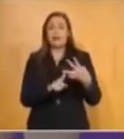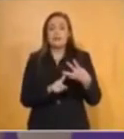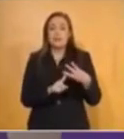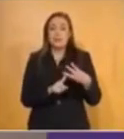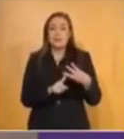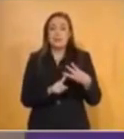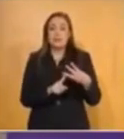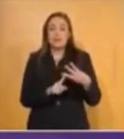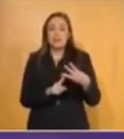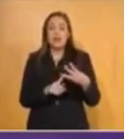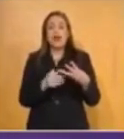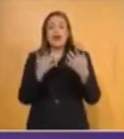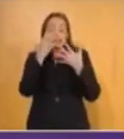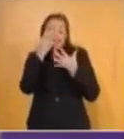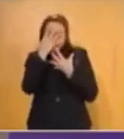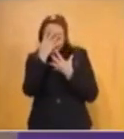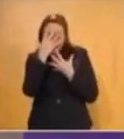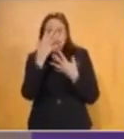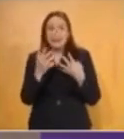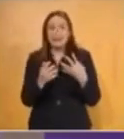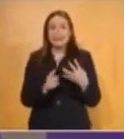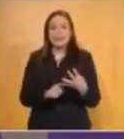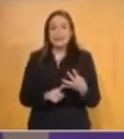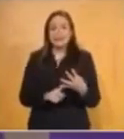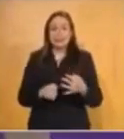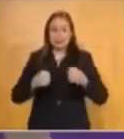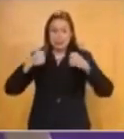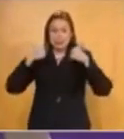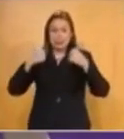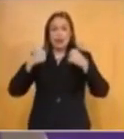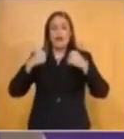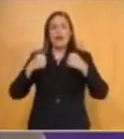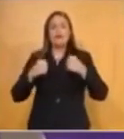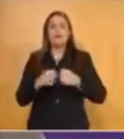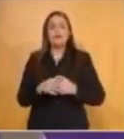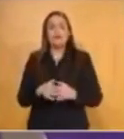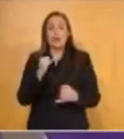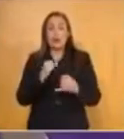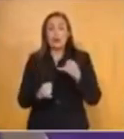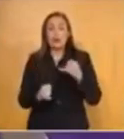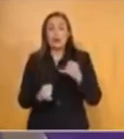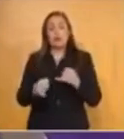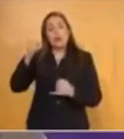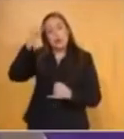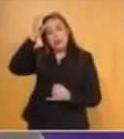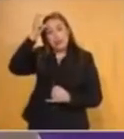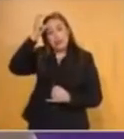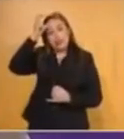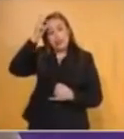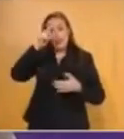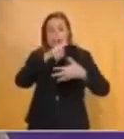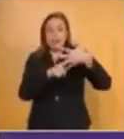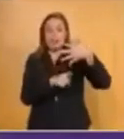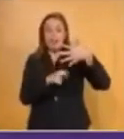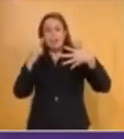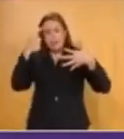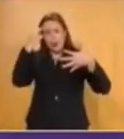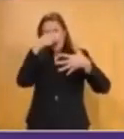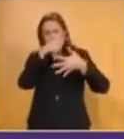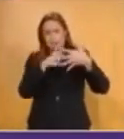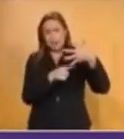have shy. Also, we have strong. And at last, we have smart. Do you remember what